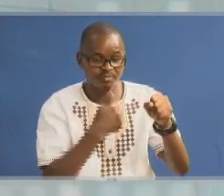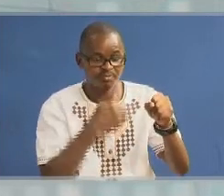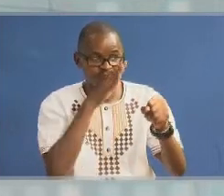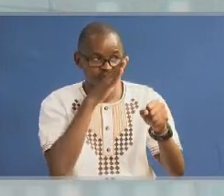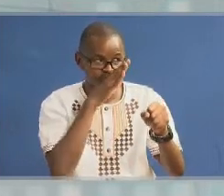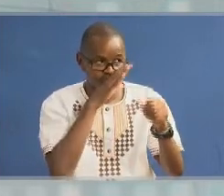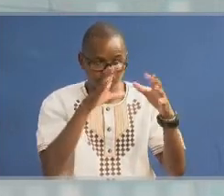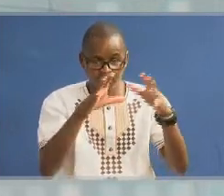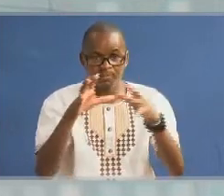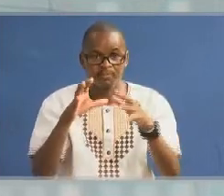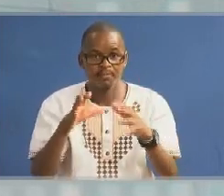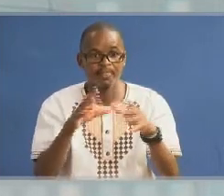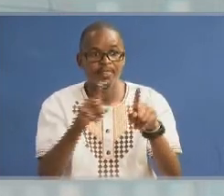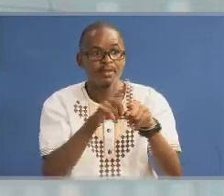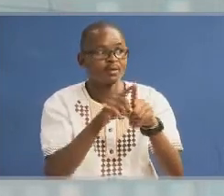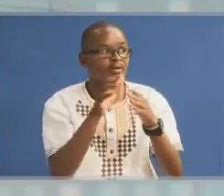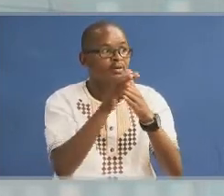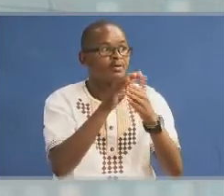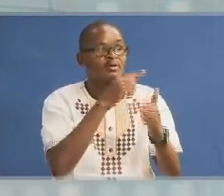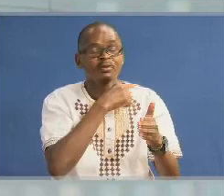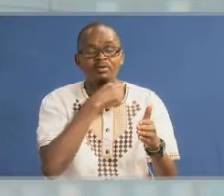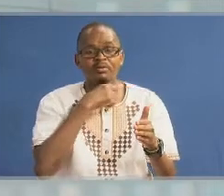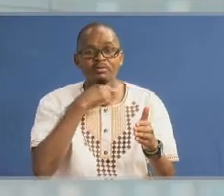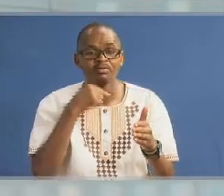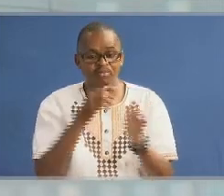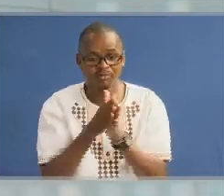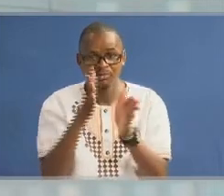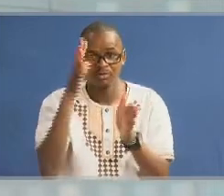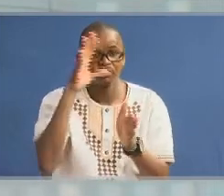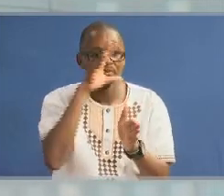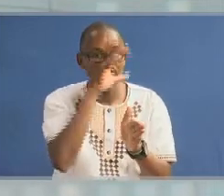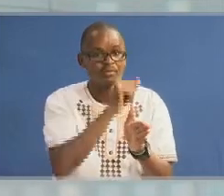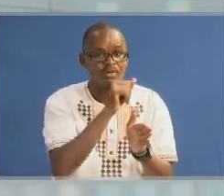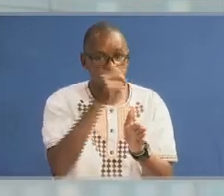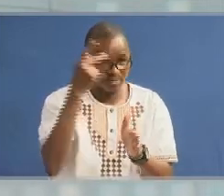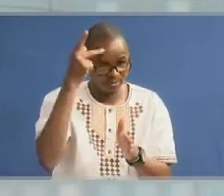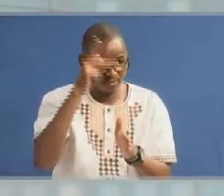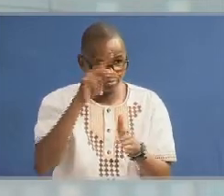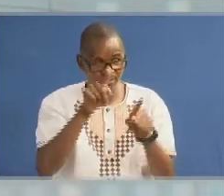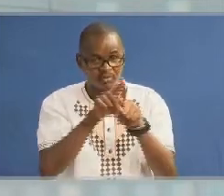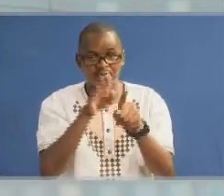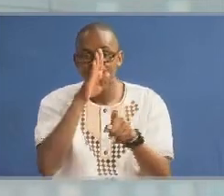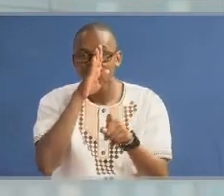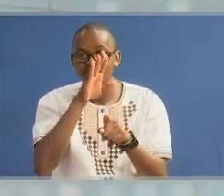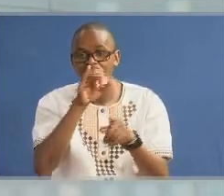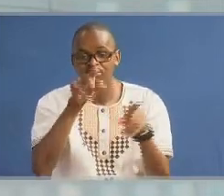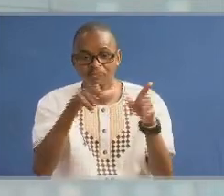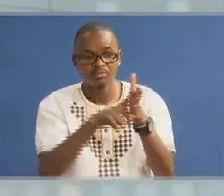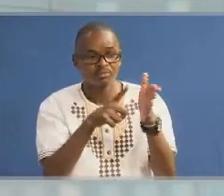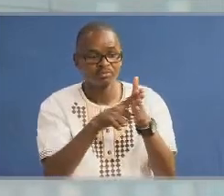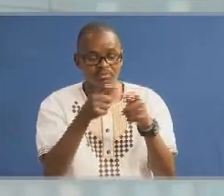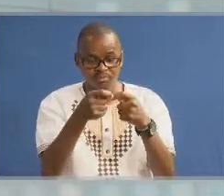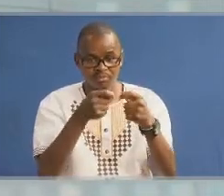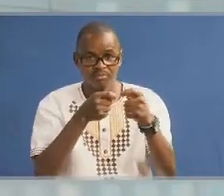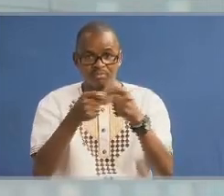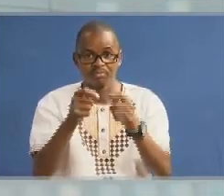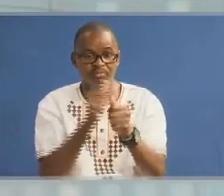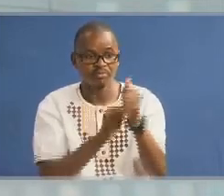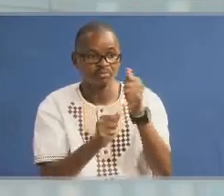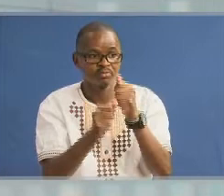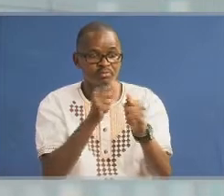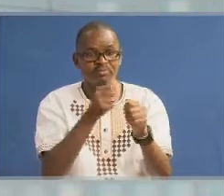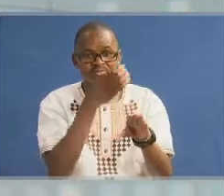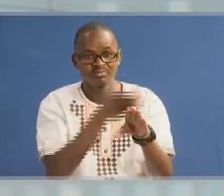been categorized as a leading killer in our roads due to lack of a policy guideline, bill or law to govern the sector, which has